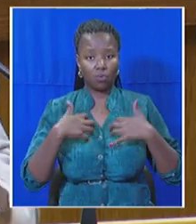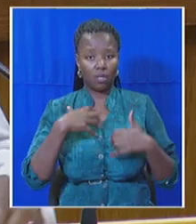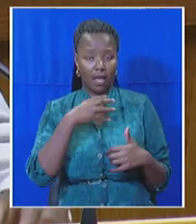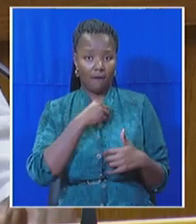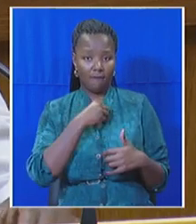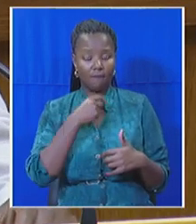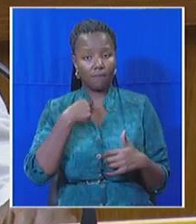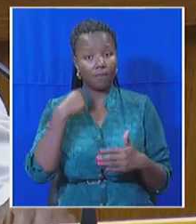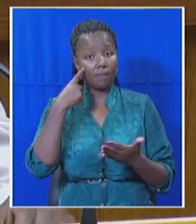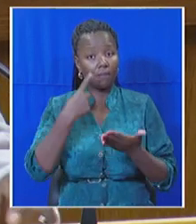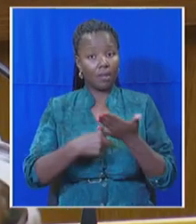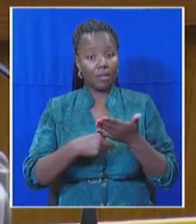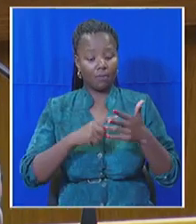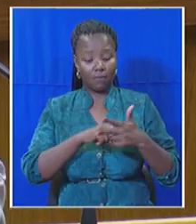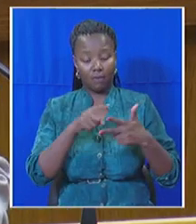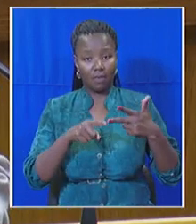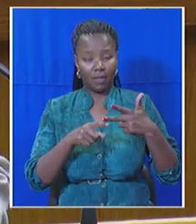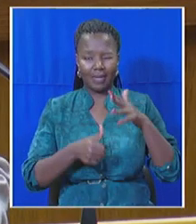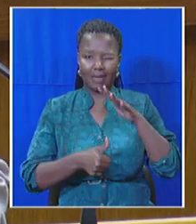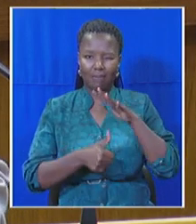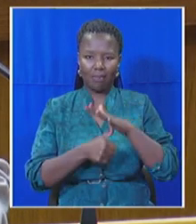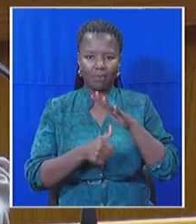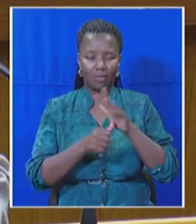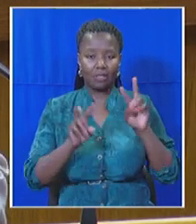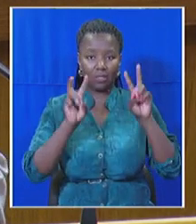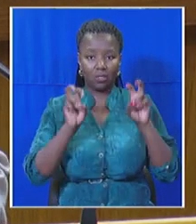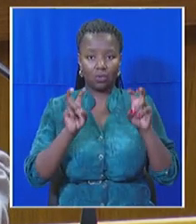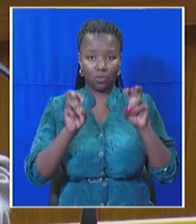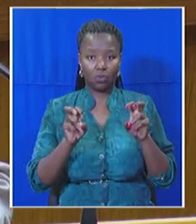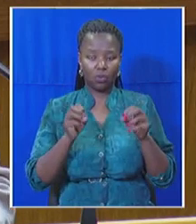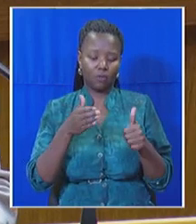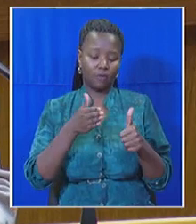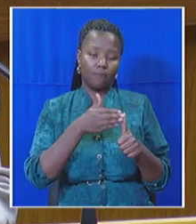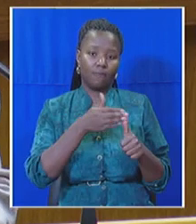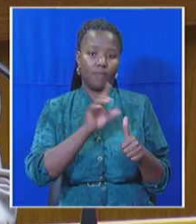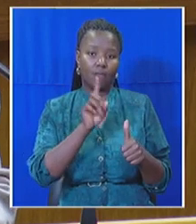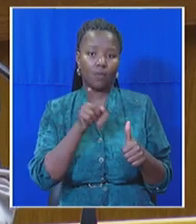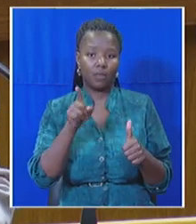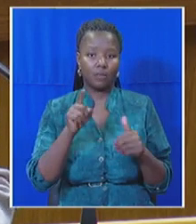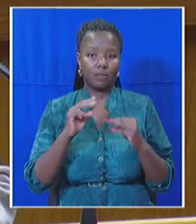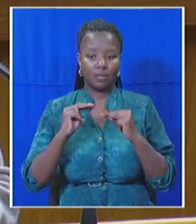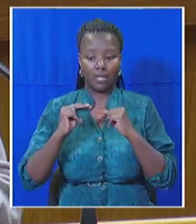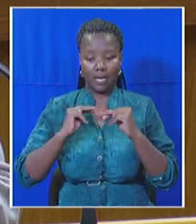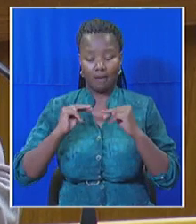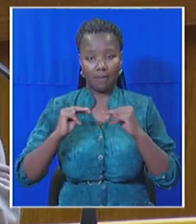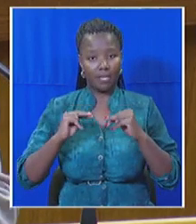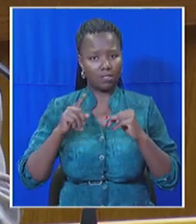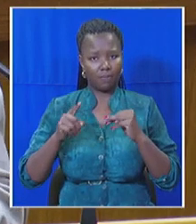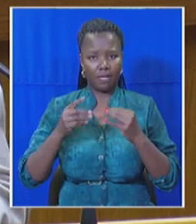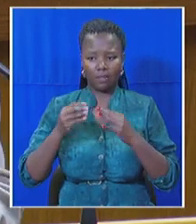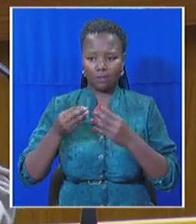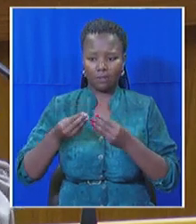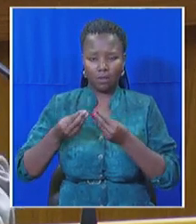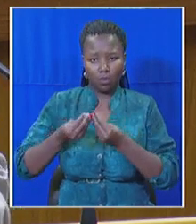critical issues that should be addressed are: the first one is the slow response by management in addressing the root cause of poor